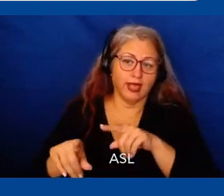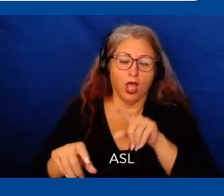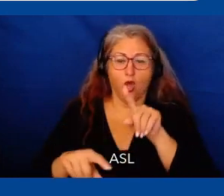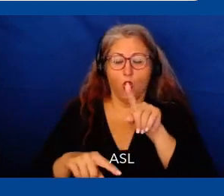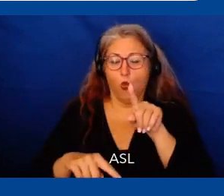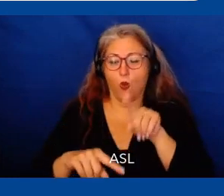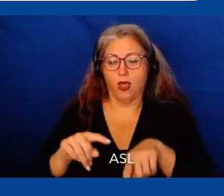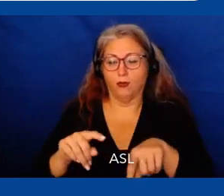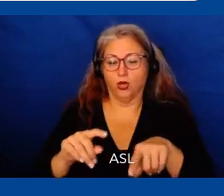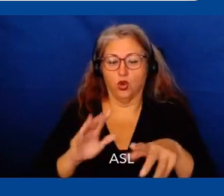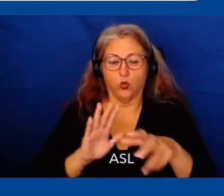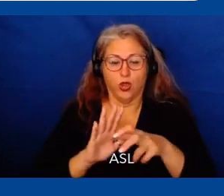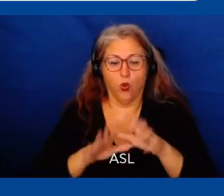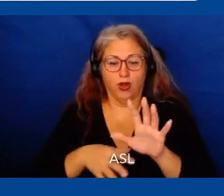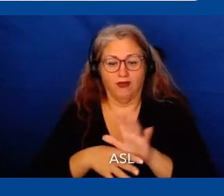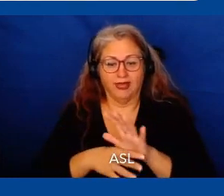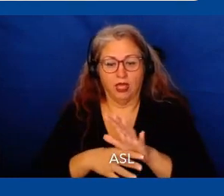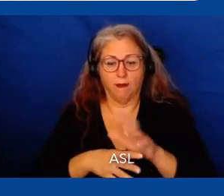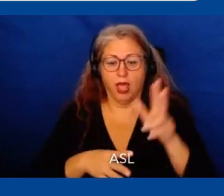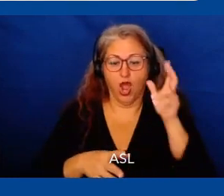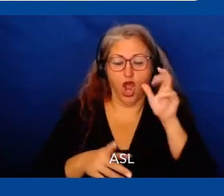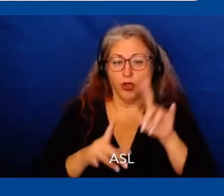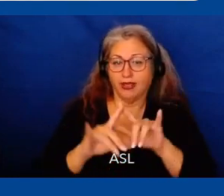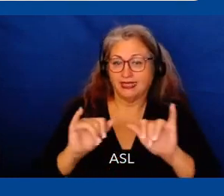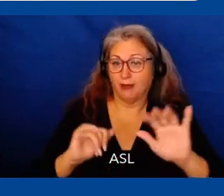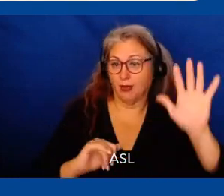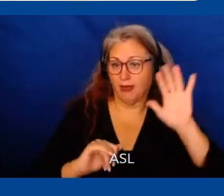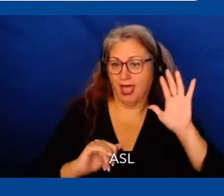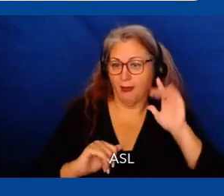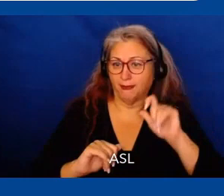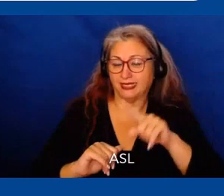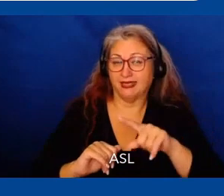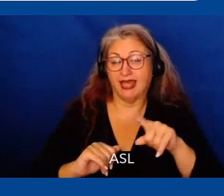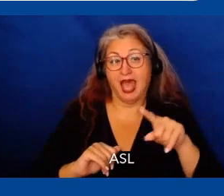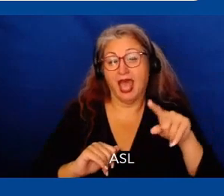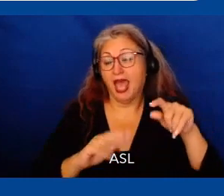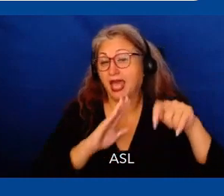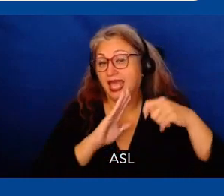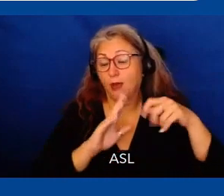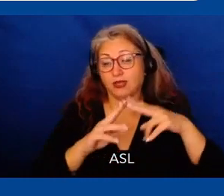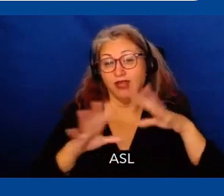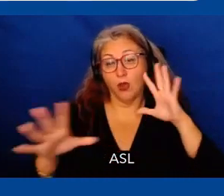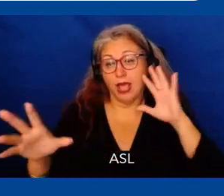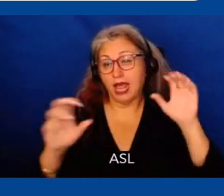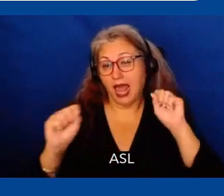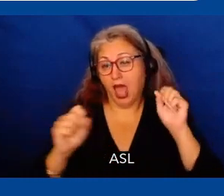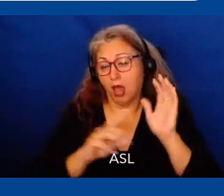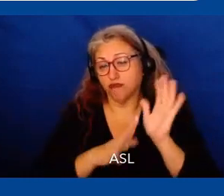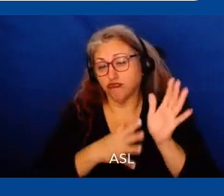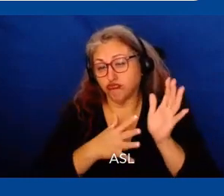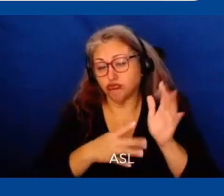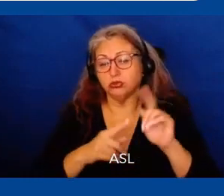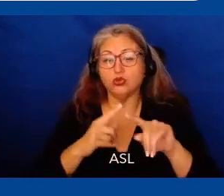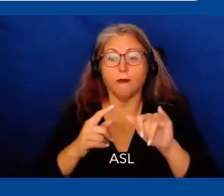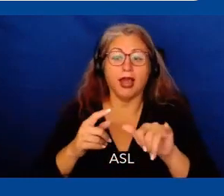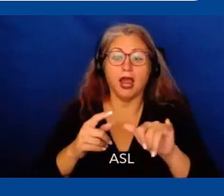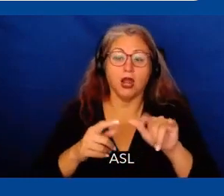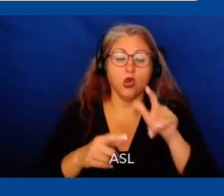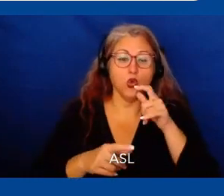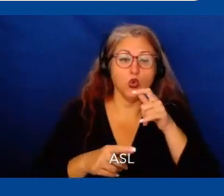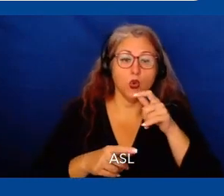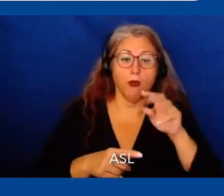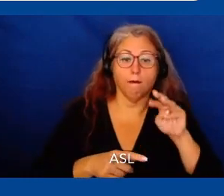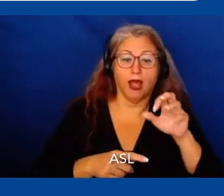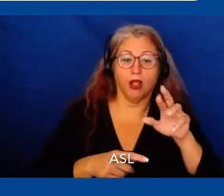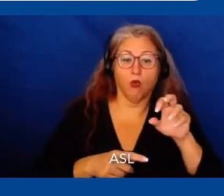record film and audio at the same time, given how loud the camera was, the practice of the audio recordist, Michael